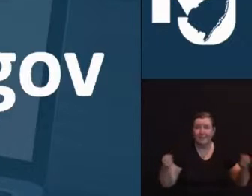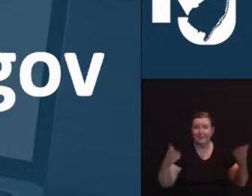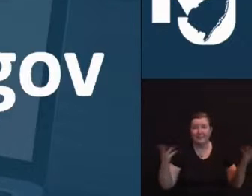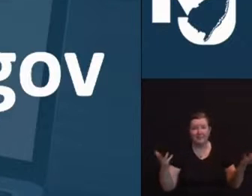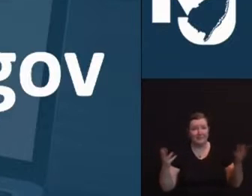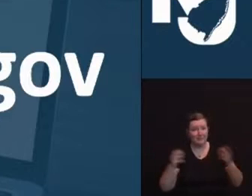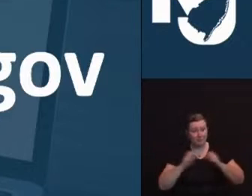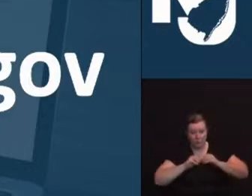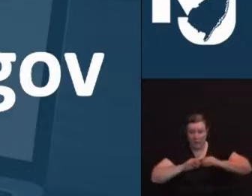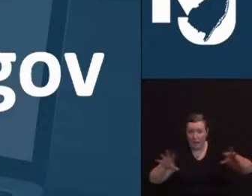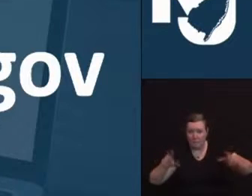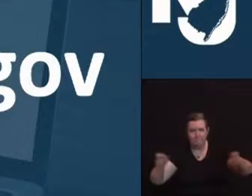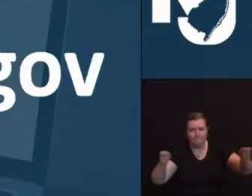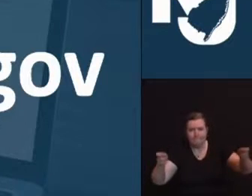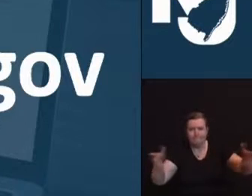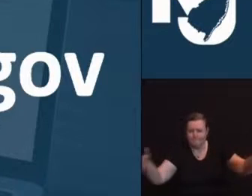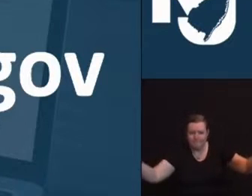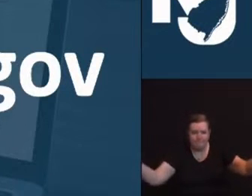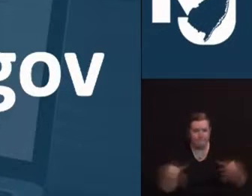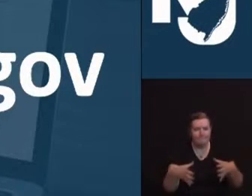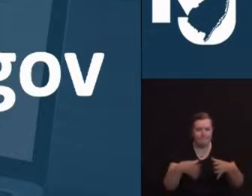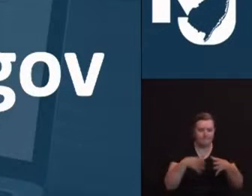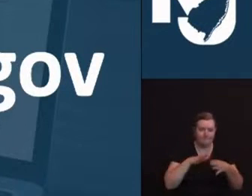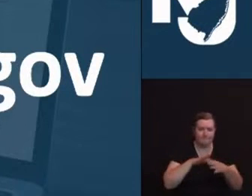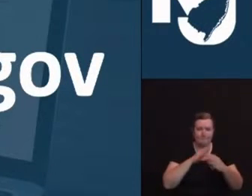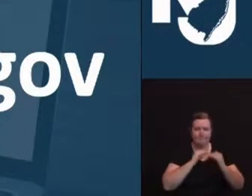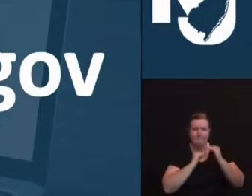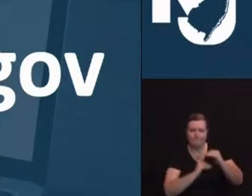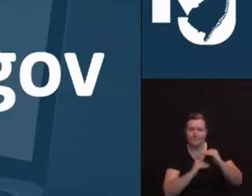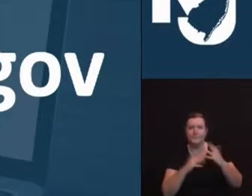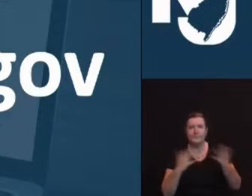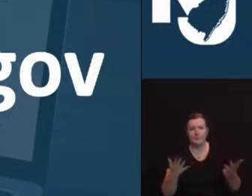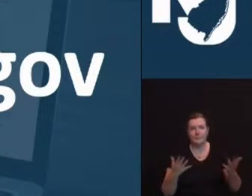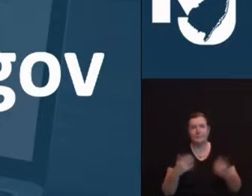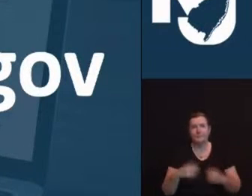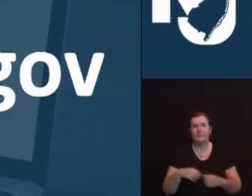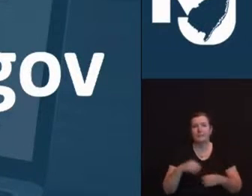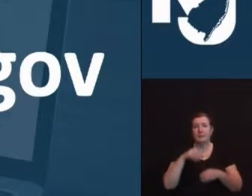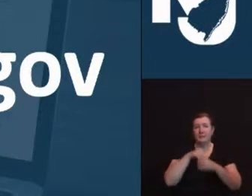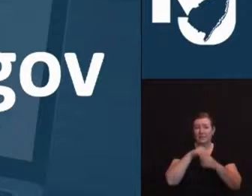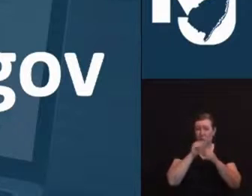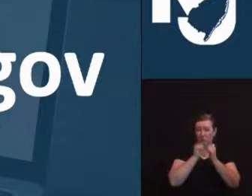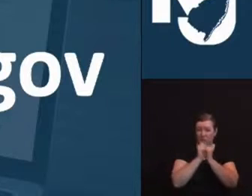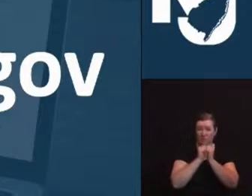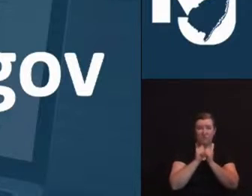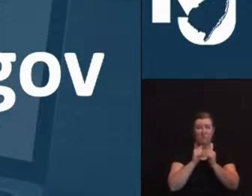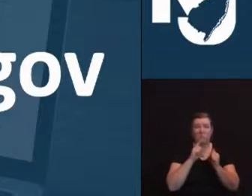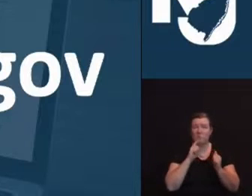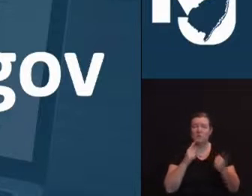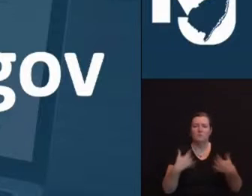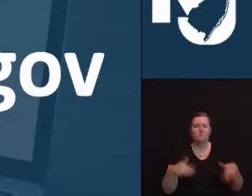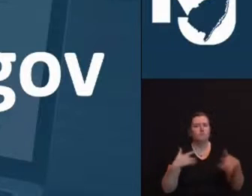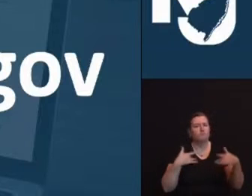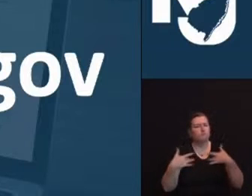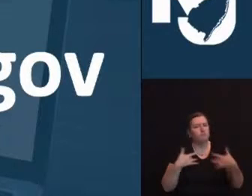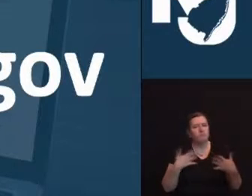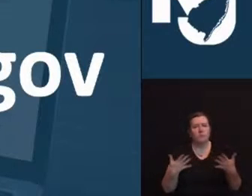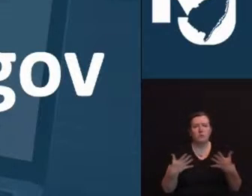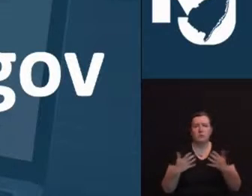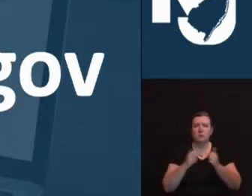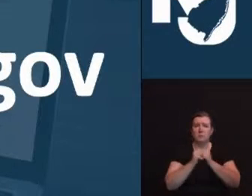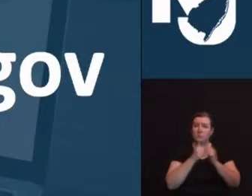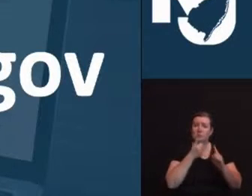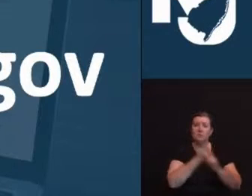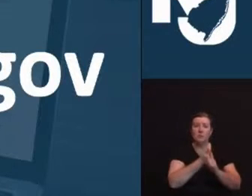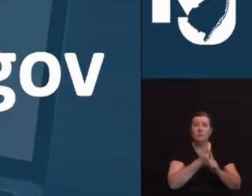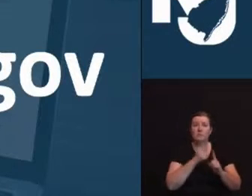Indoor sports is an area of concern. Sports, I think, generally is an area of concern, but as we've said many times, it is very hard to distinguish